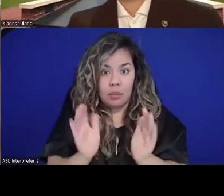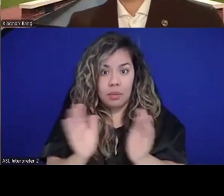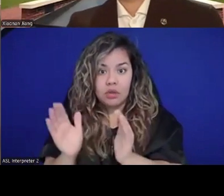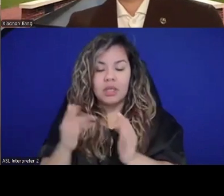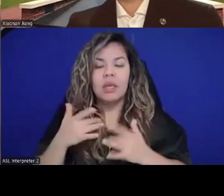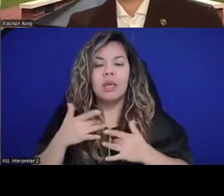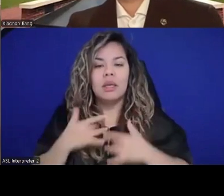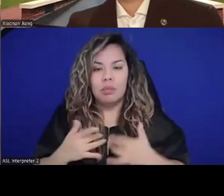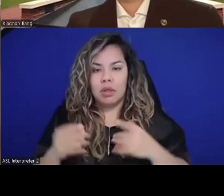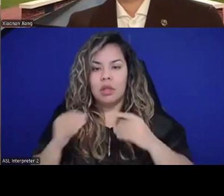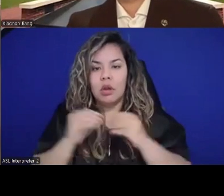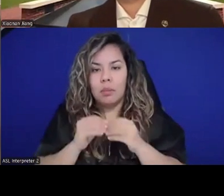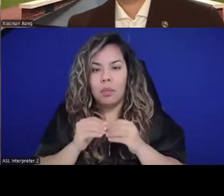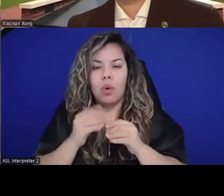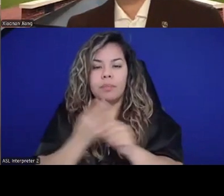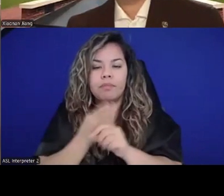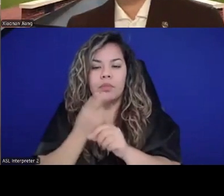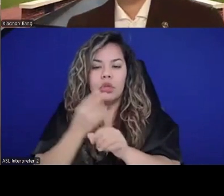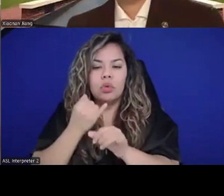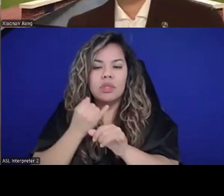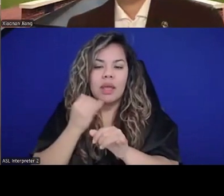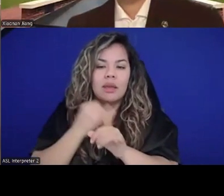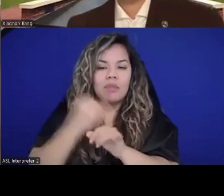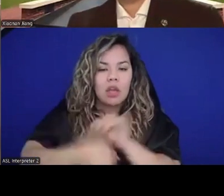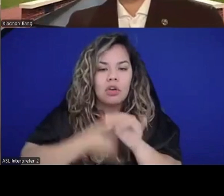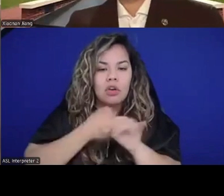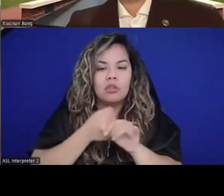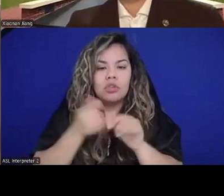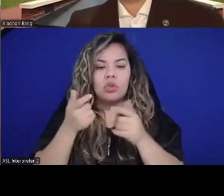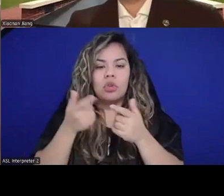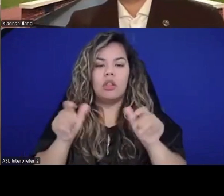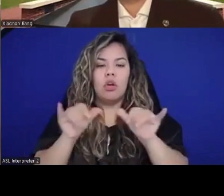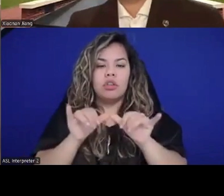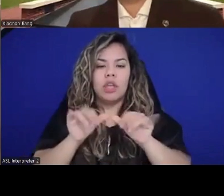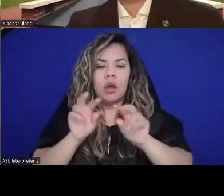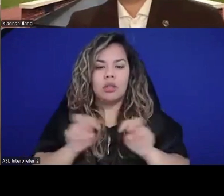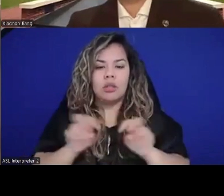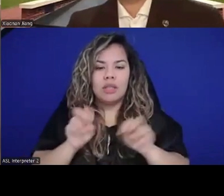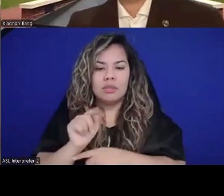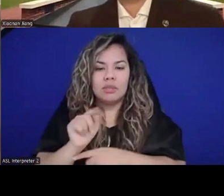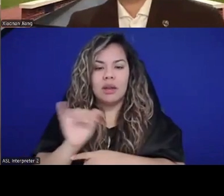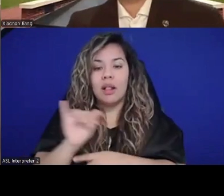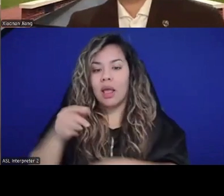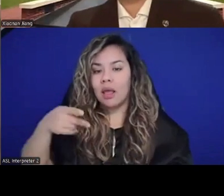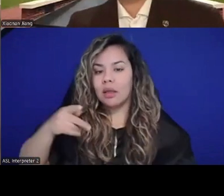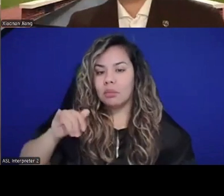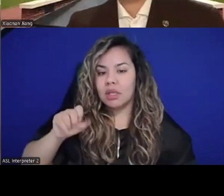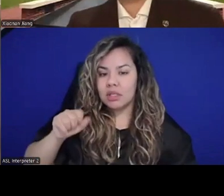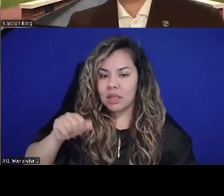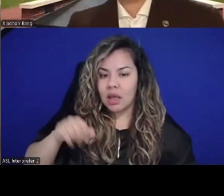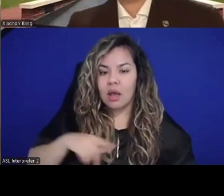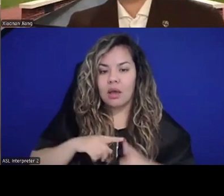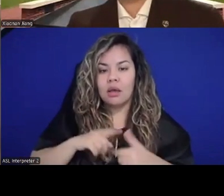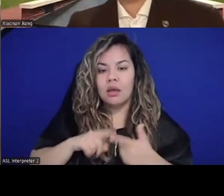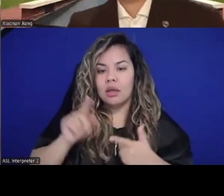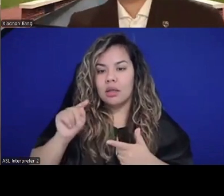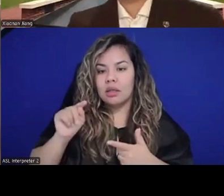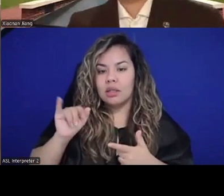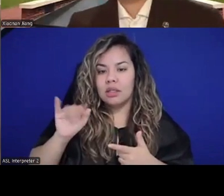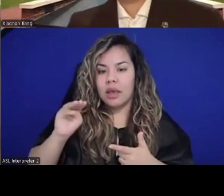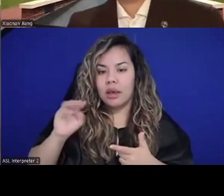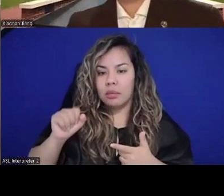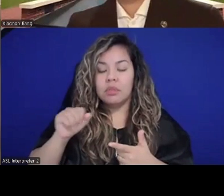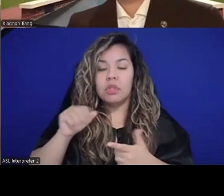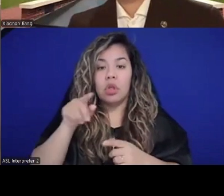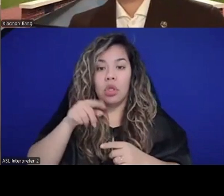using kind of international large-scale assessment data like PISA and TIMSS. And in those contexts, those data are really